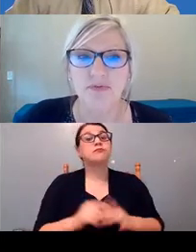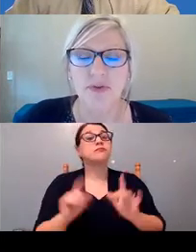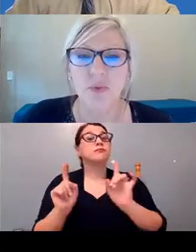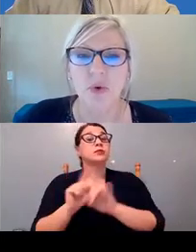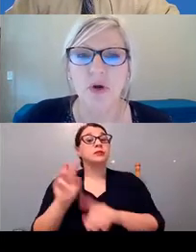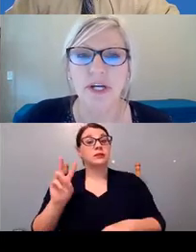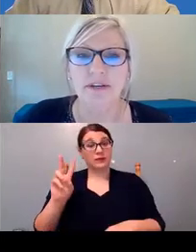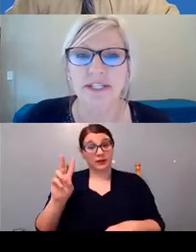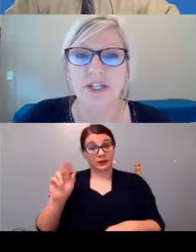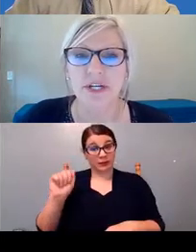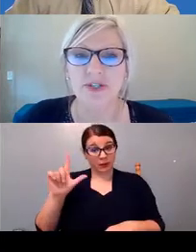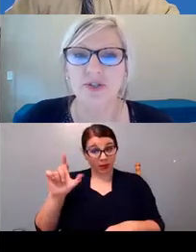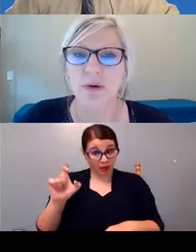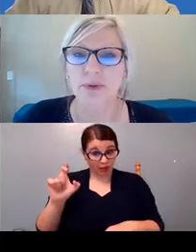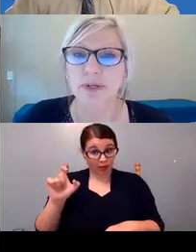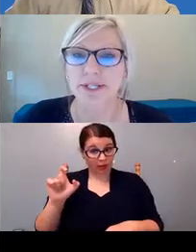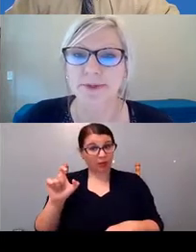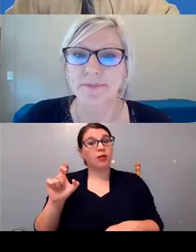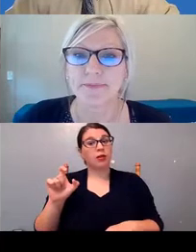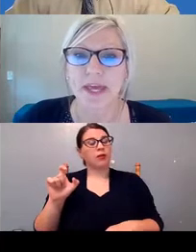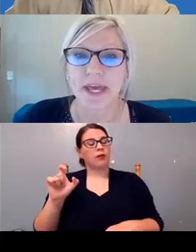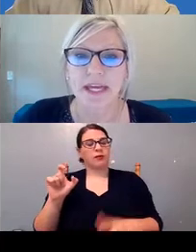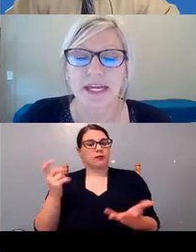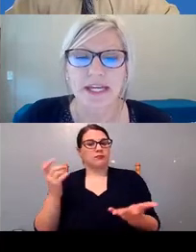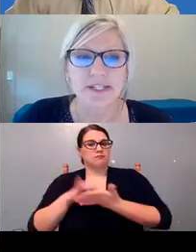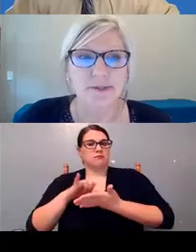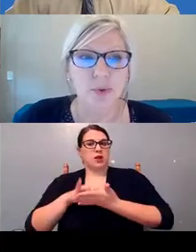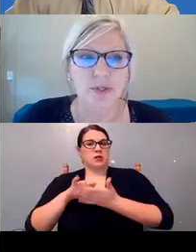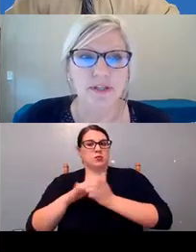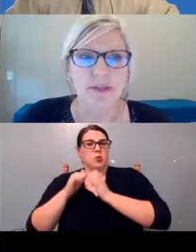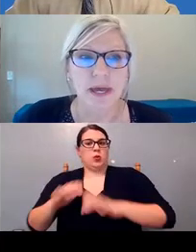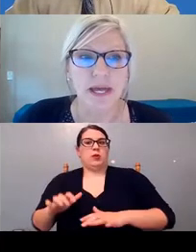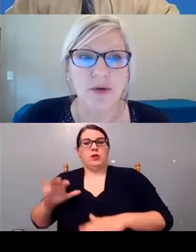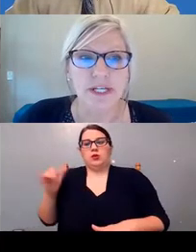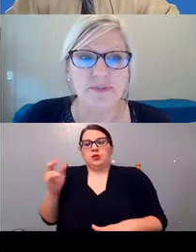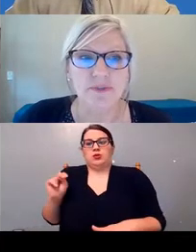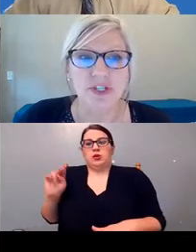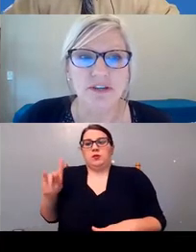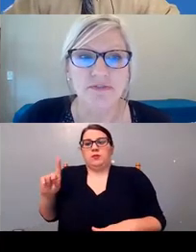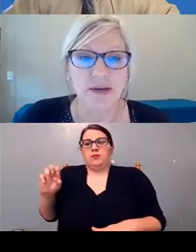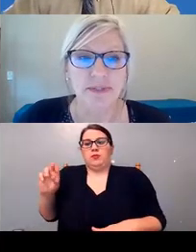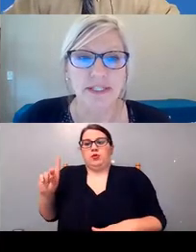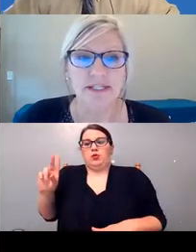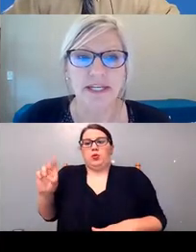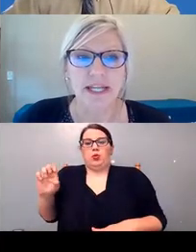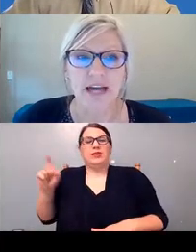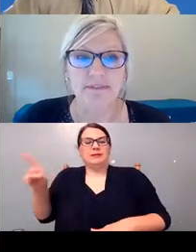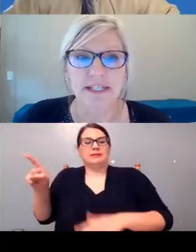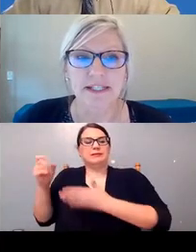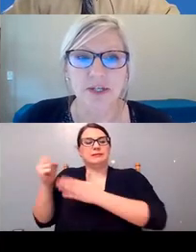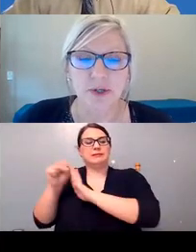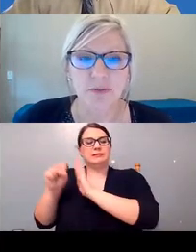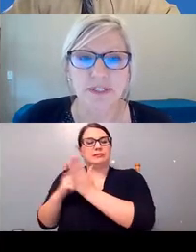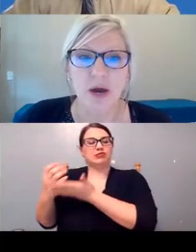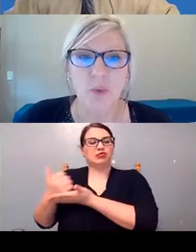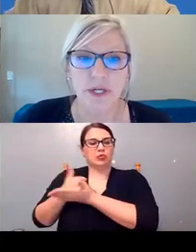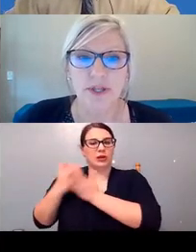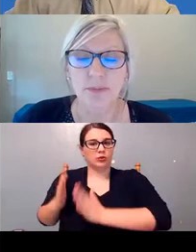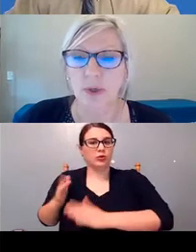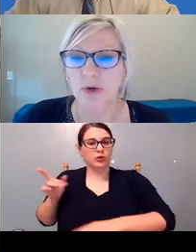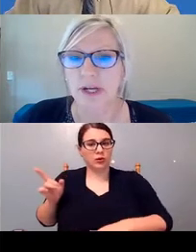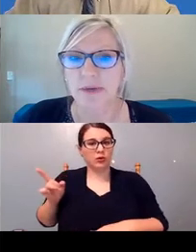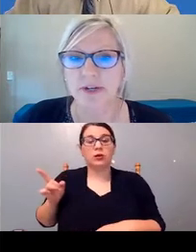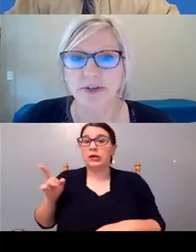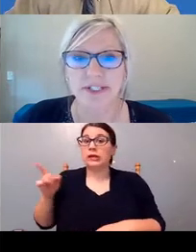if not for the work of State Treasurer John Perdue. He supported the many West Virginia families and advocacy groups that